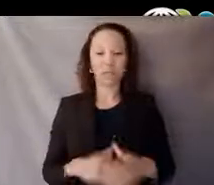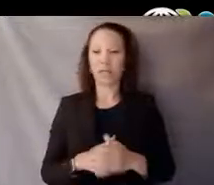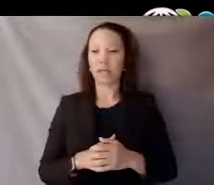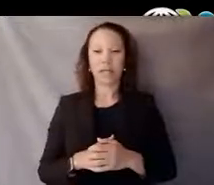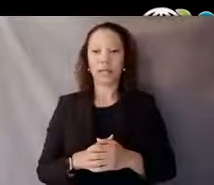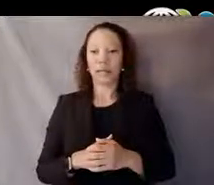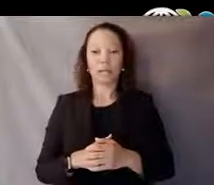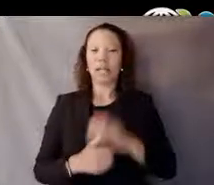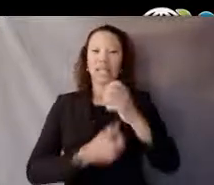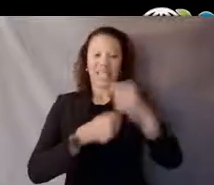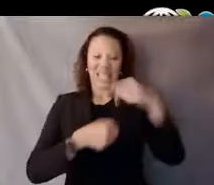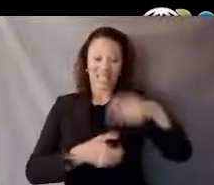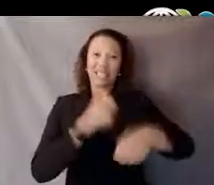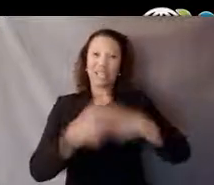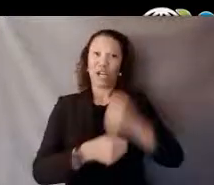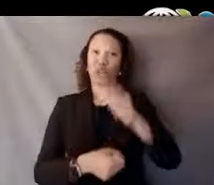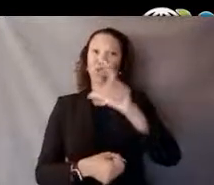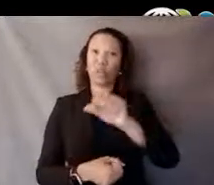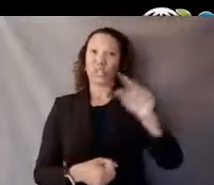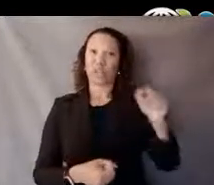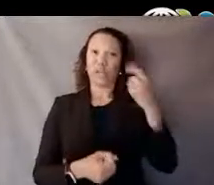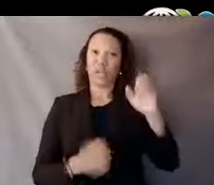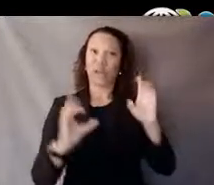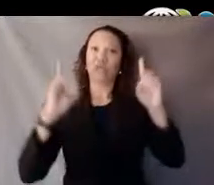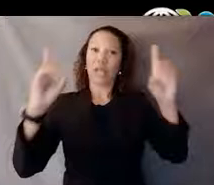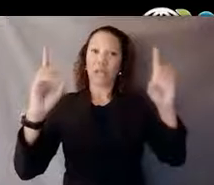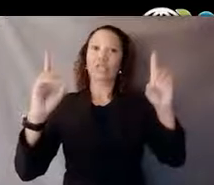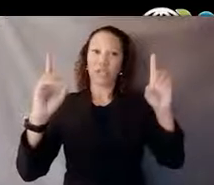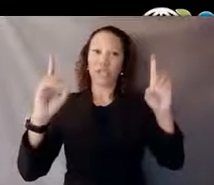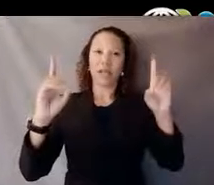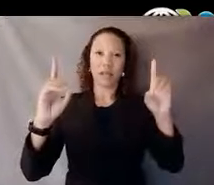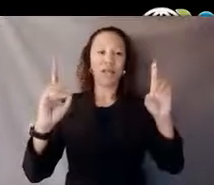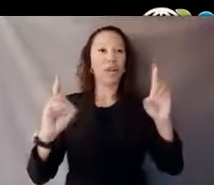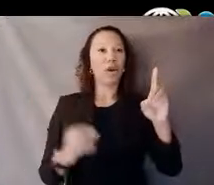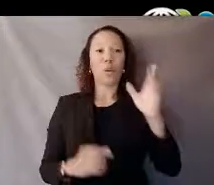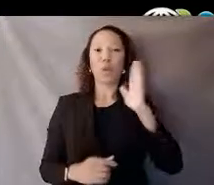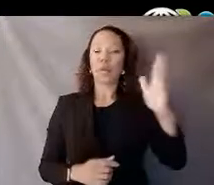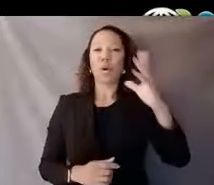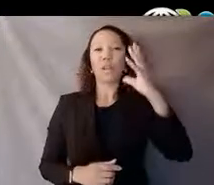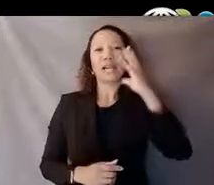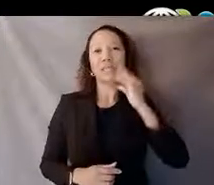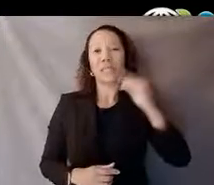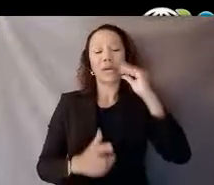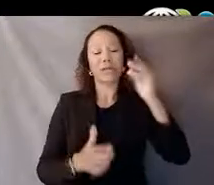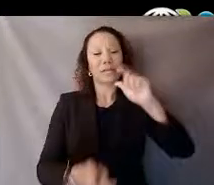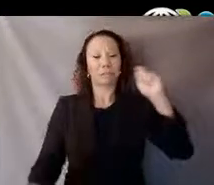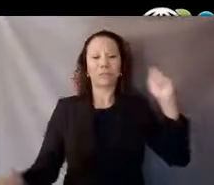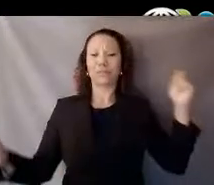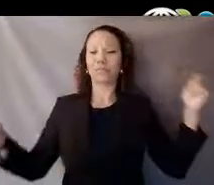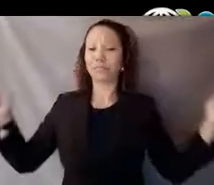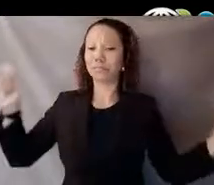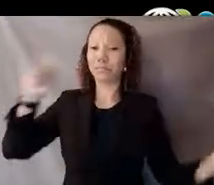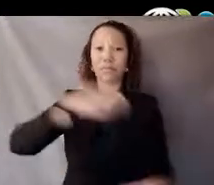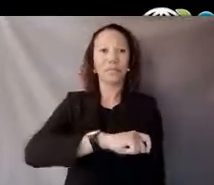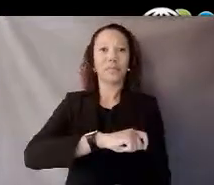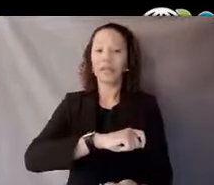the year of 2020 in education will have gone through this huge transformational shift.